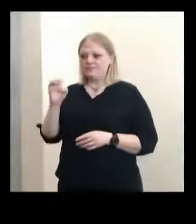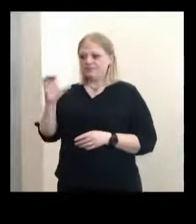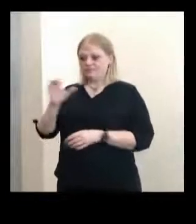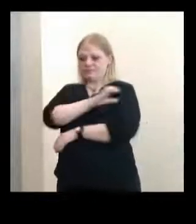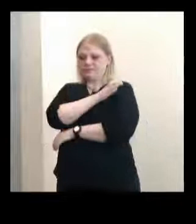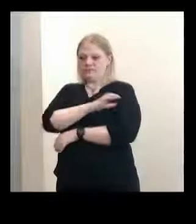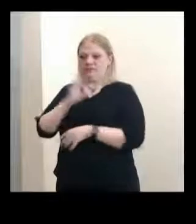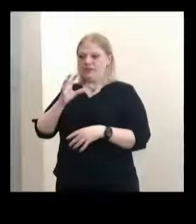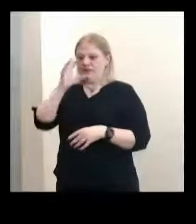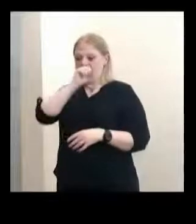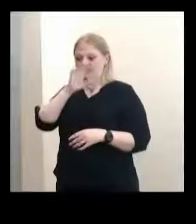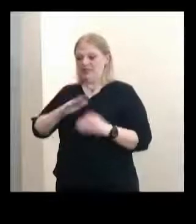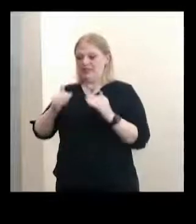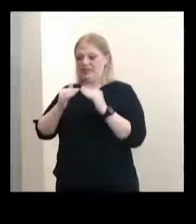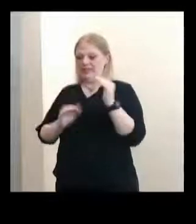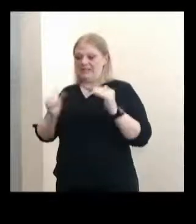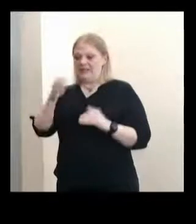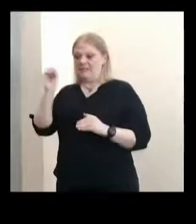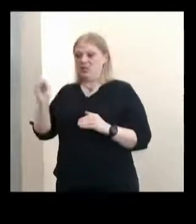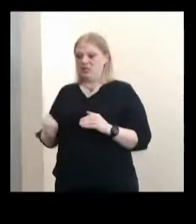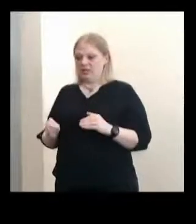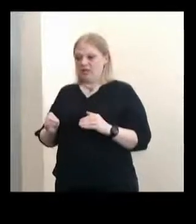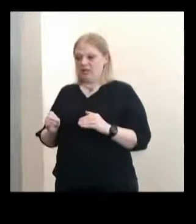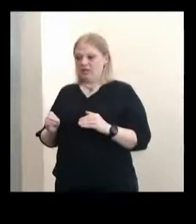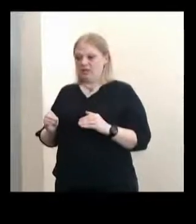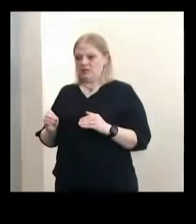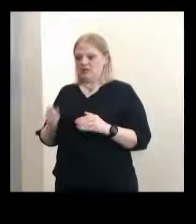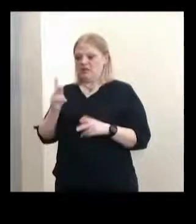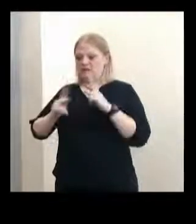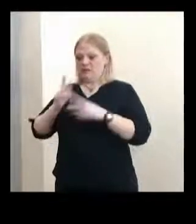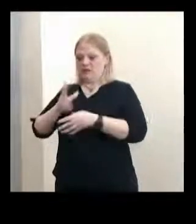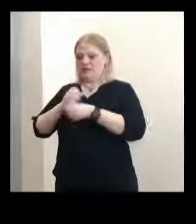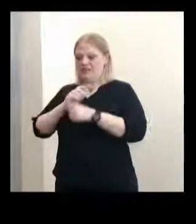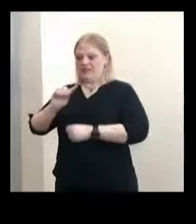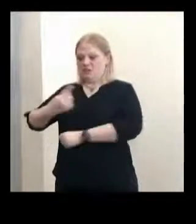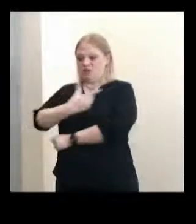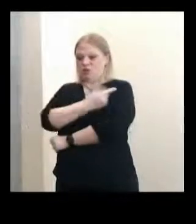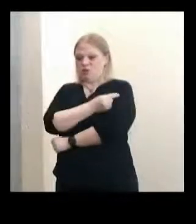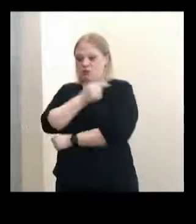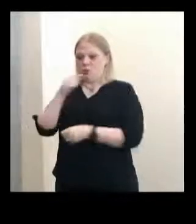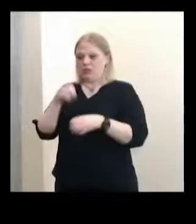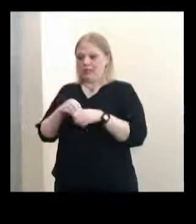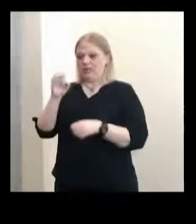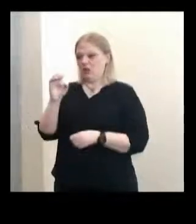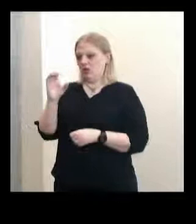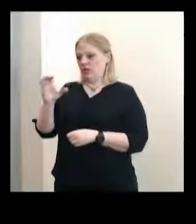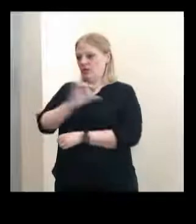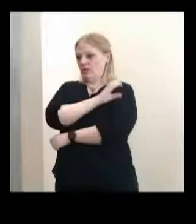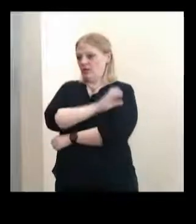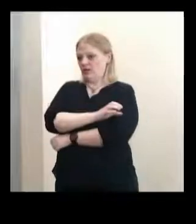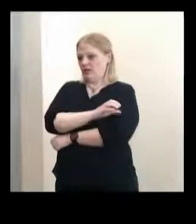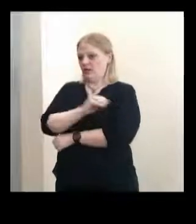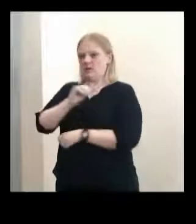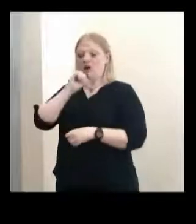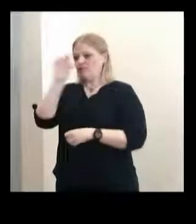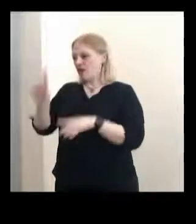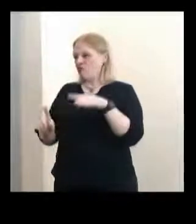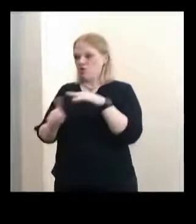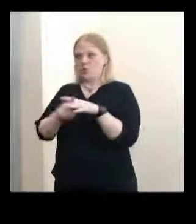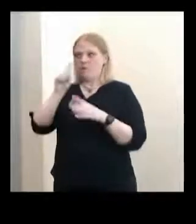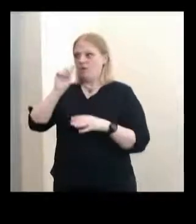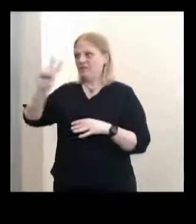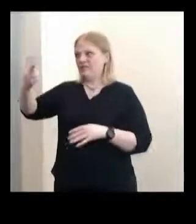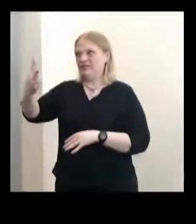estimate that less than 10% of people who received their first dose at an Erie County clinic are not showing up for their second dose